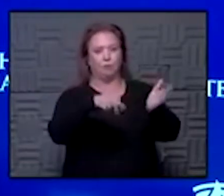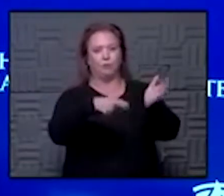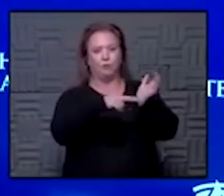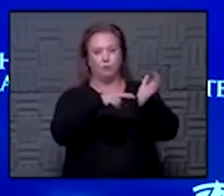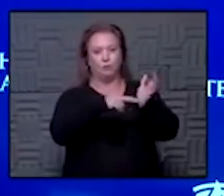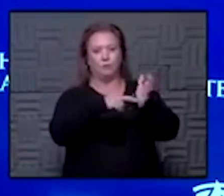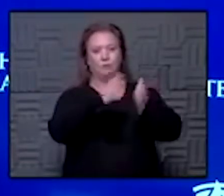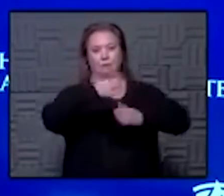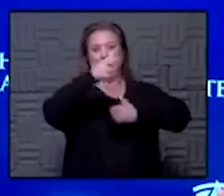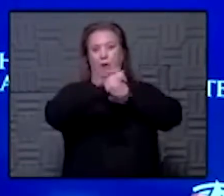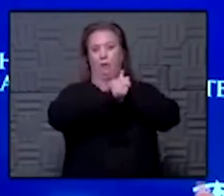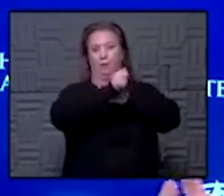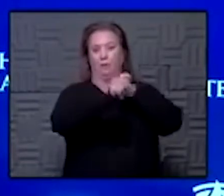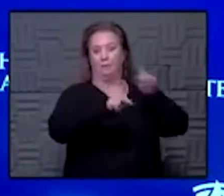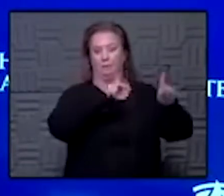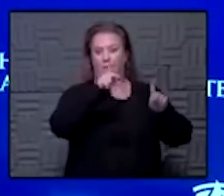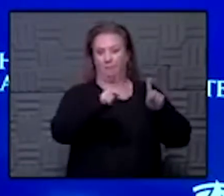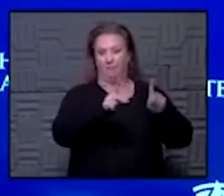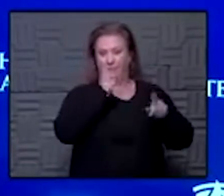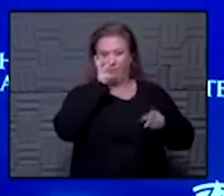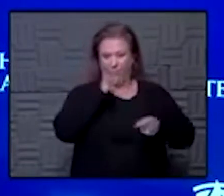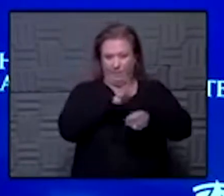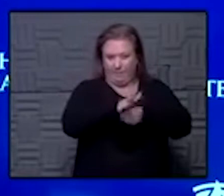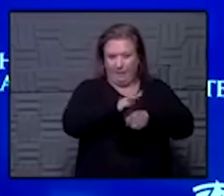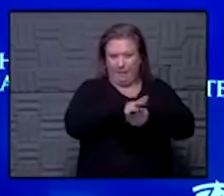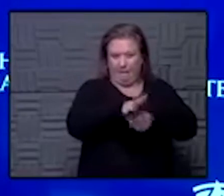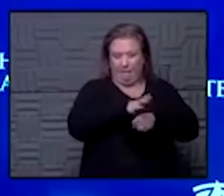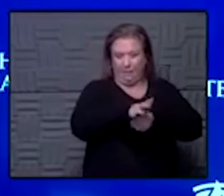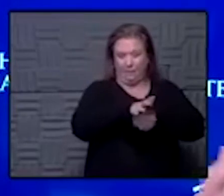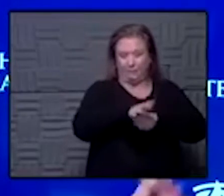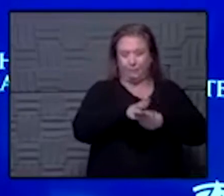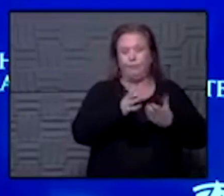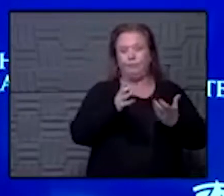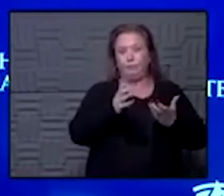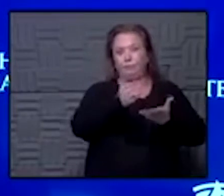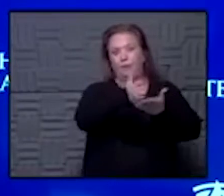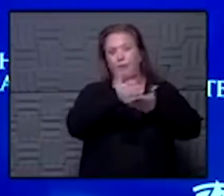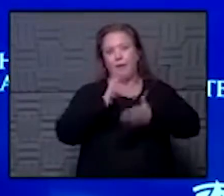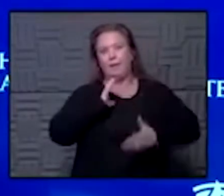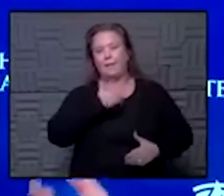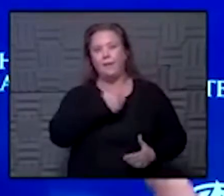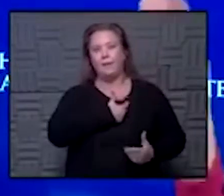that are at risk, will that be enough to help us